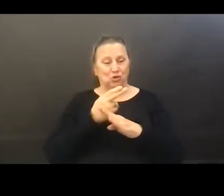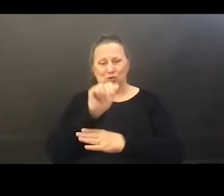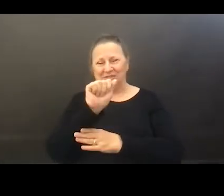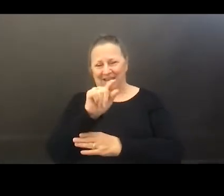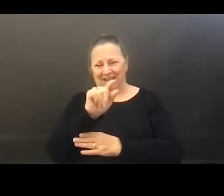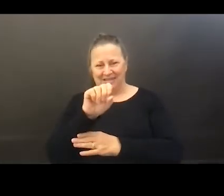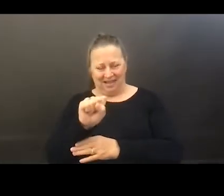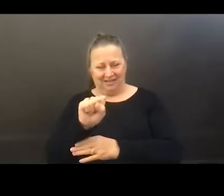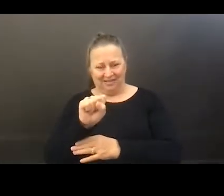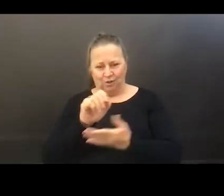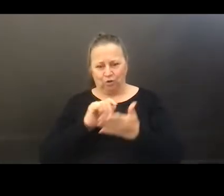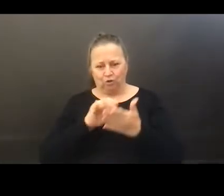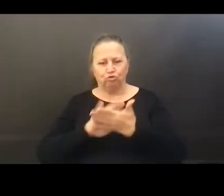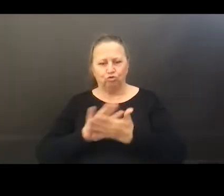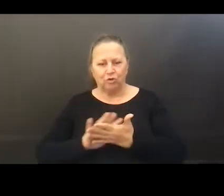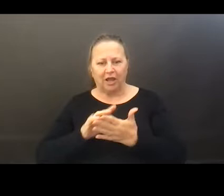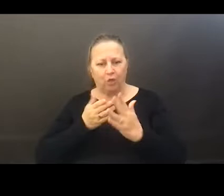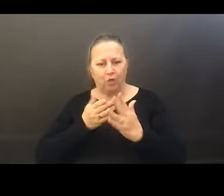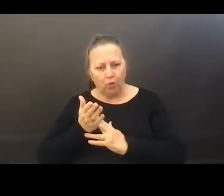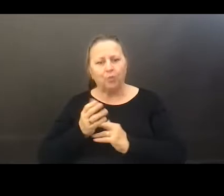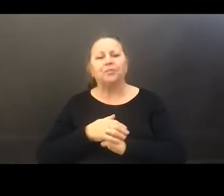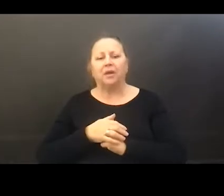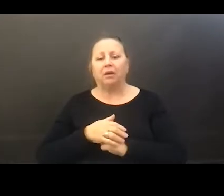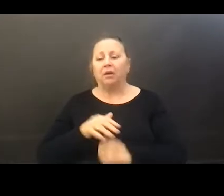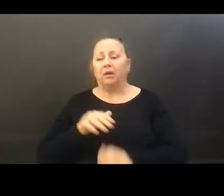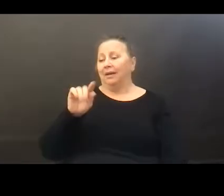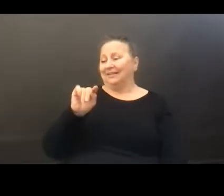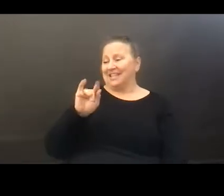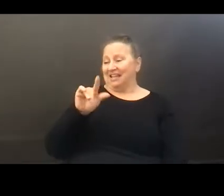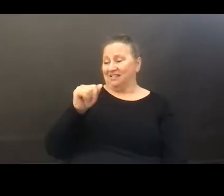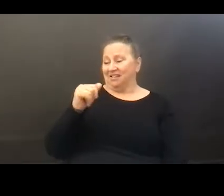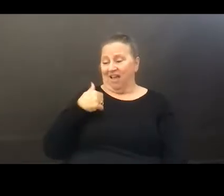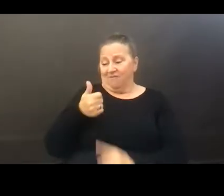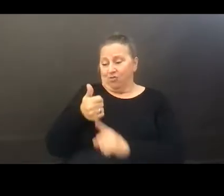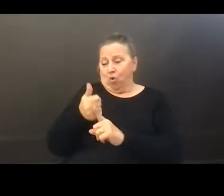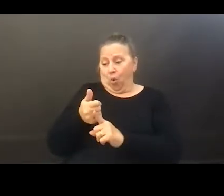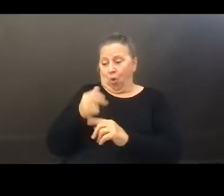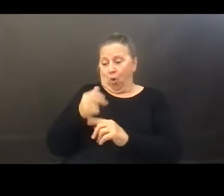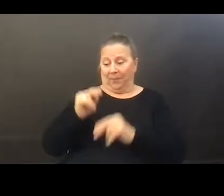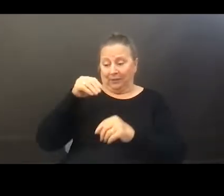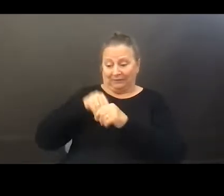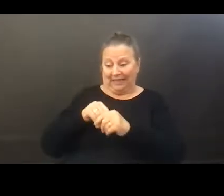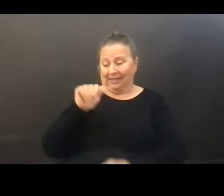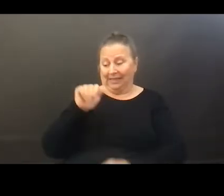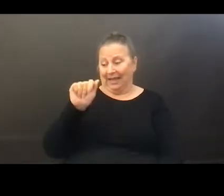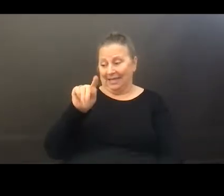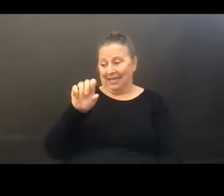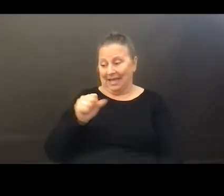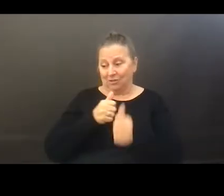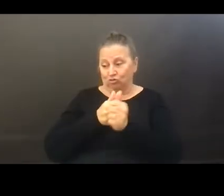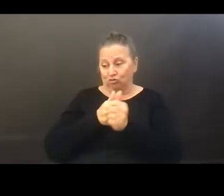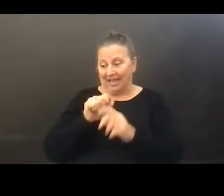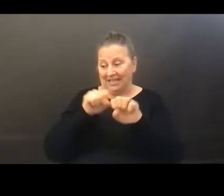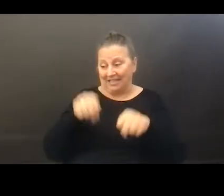opportunities. Tesla does have their own built-in ATS, that tracking system. So your resume needs